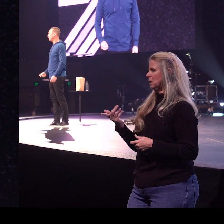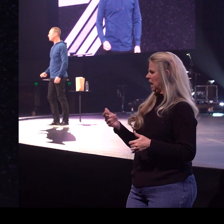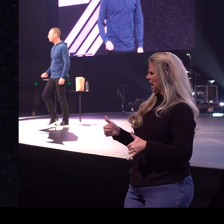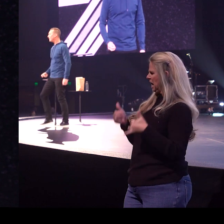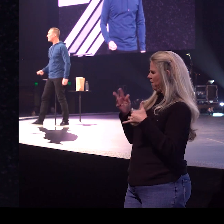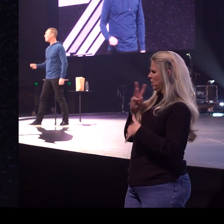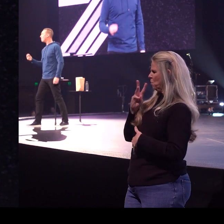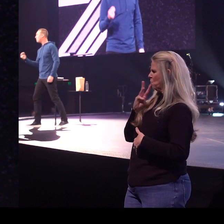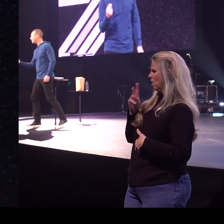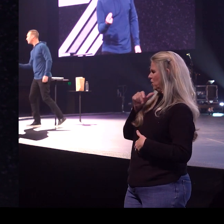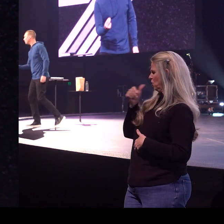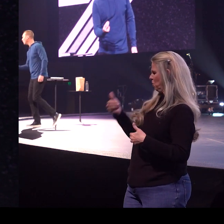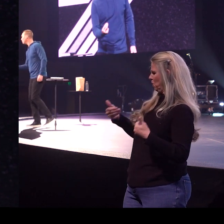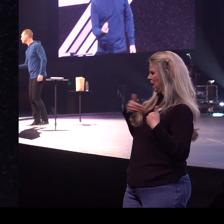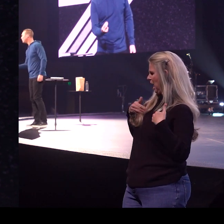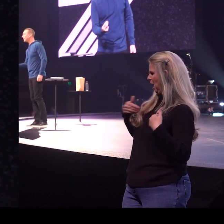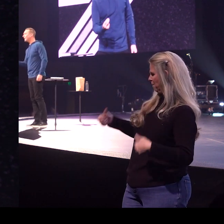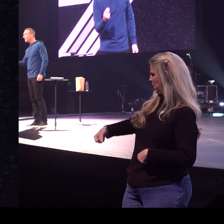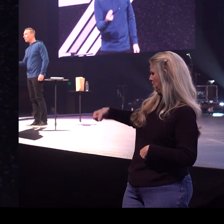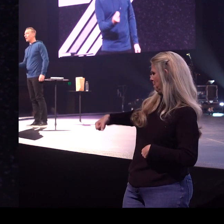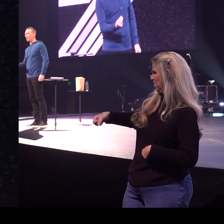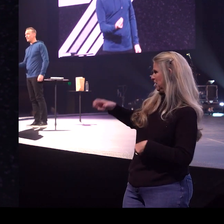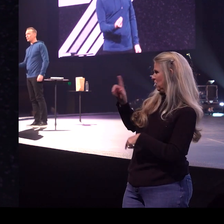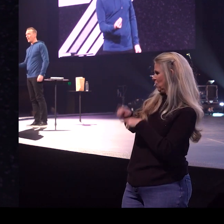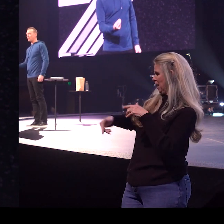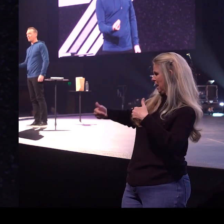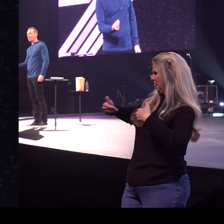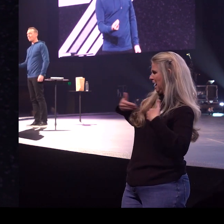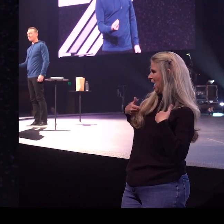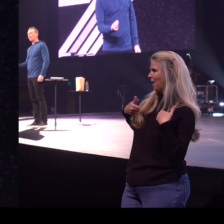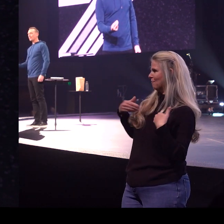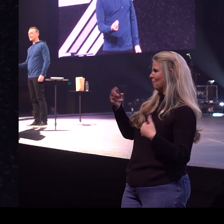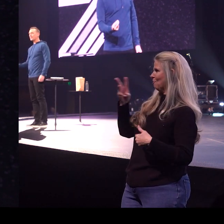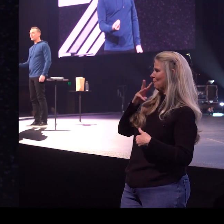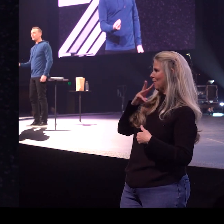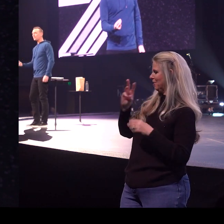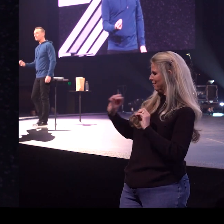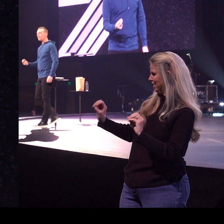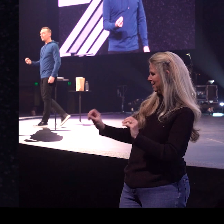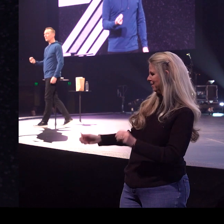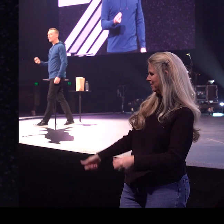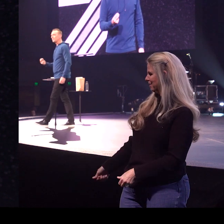water? You don't even have a bucket, bro. You can't get any water in this well.